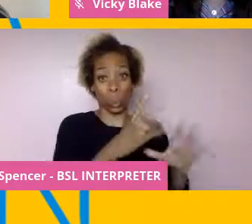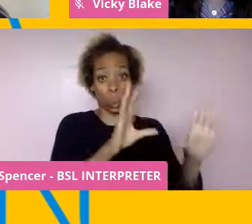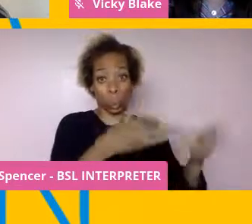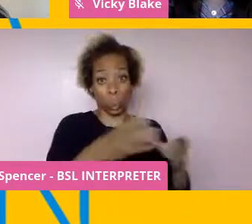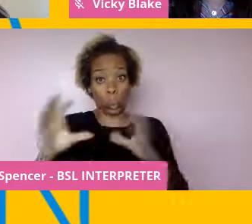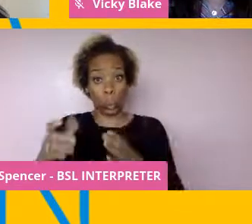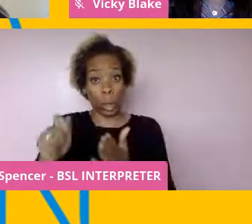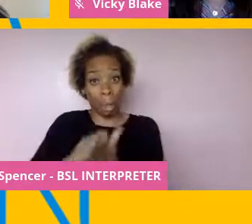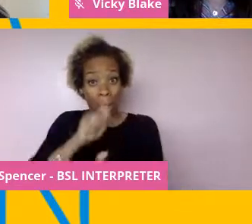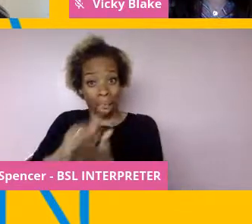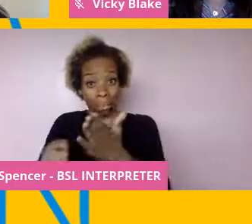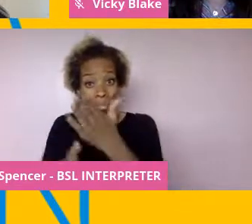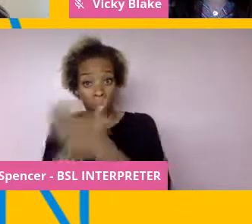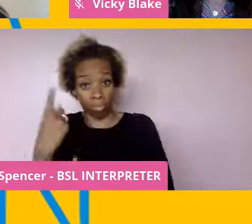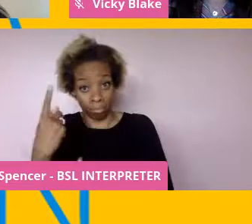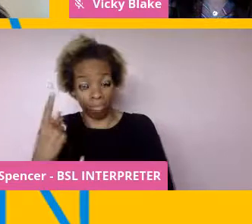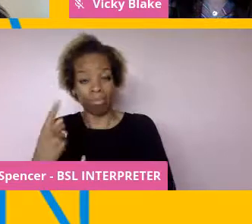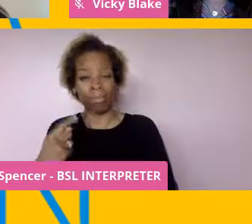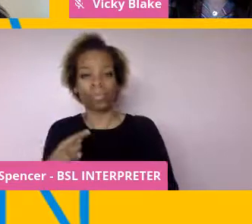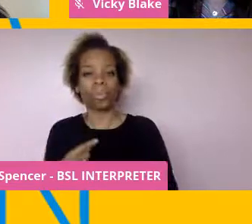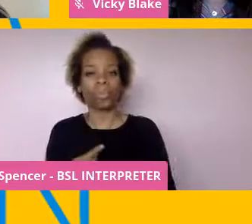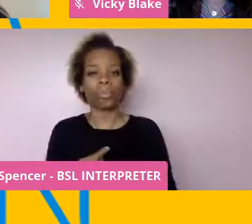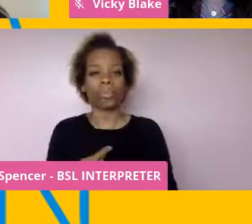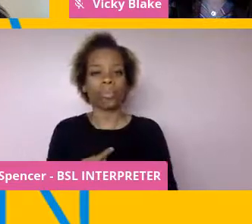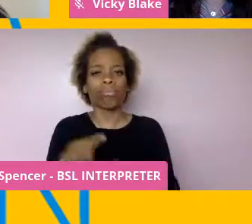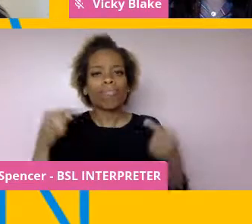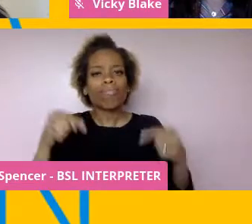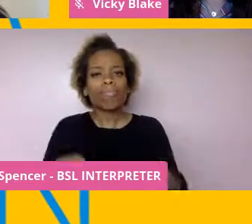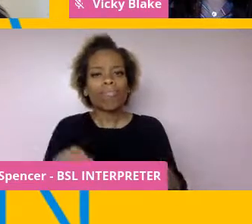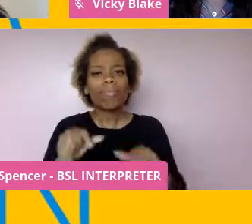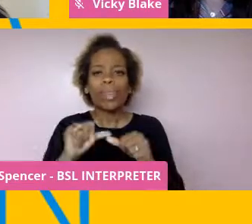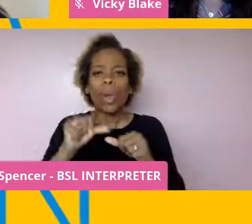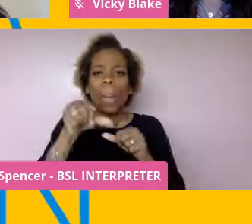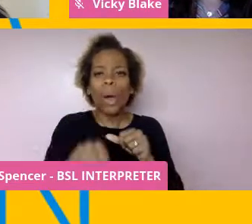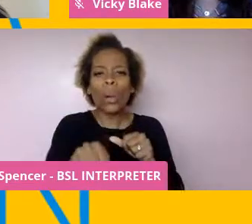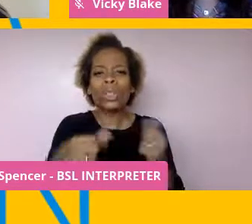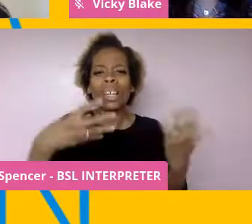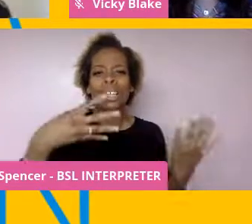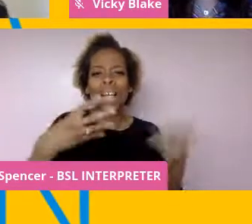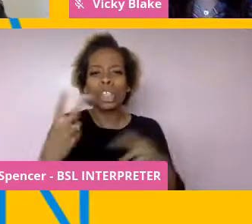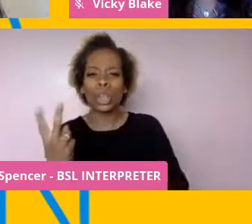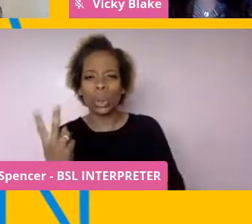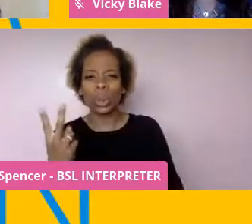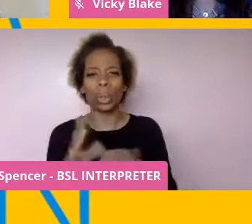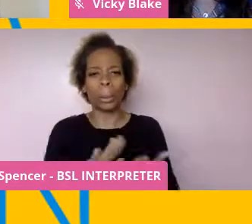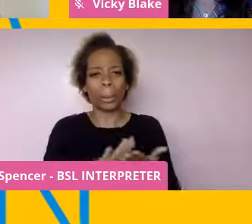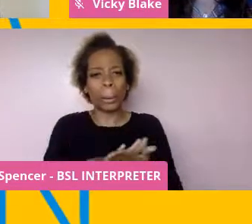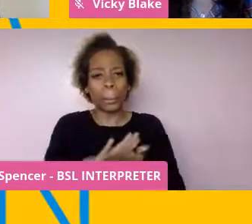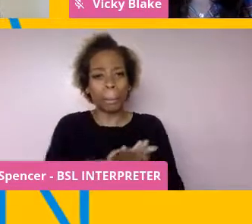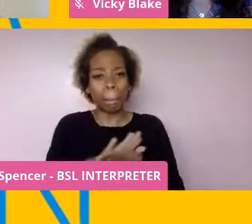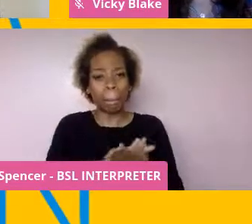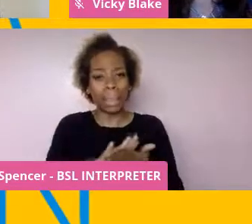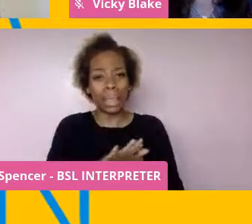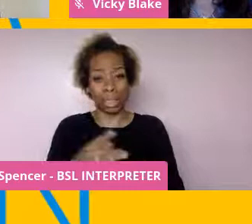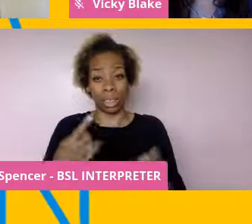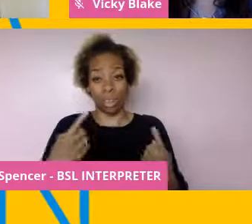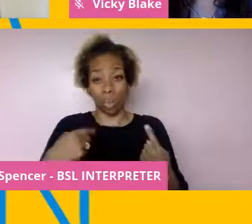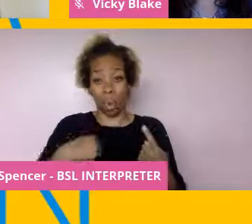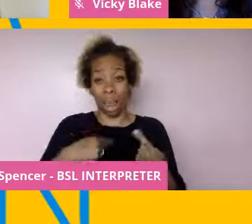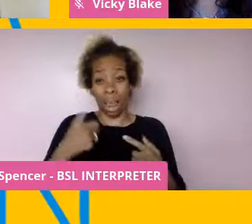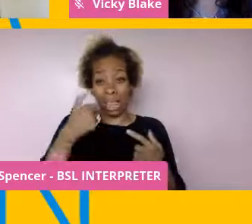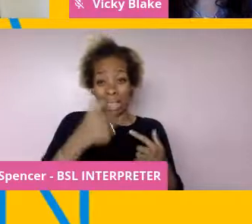We are University of the Arts London is post-92, that's to say it came about through the conglomeration of 6 different art